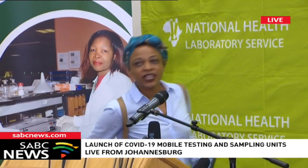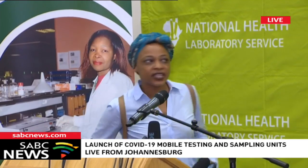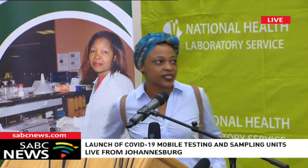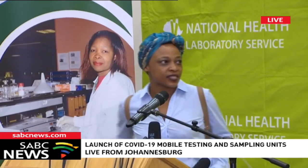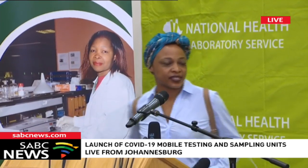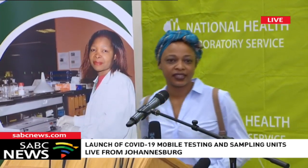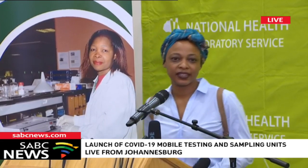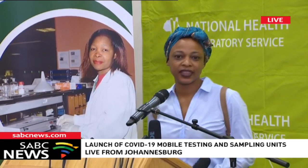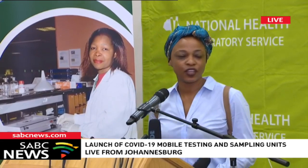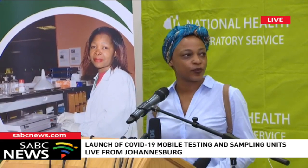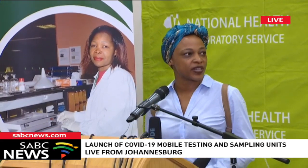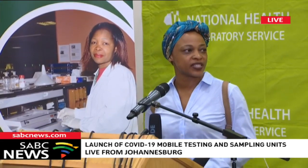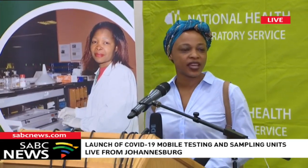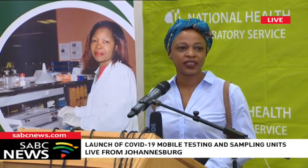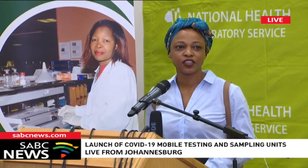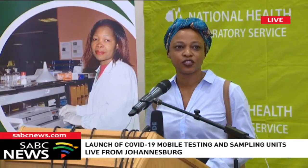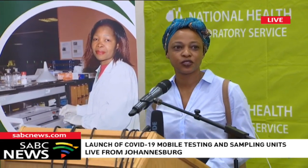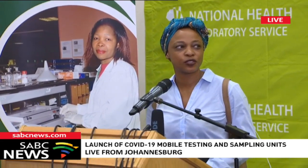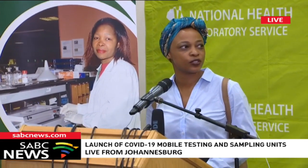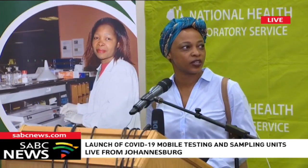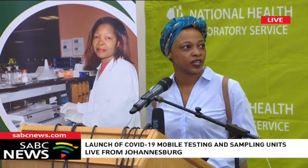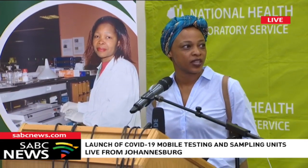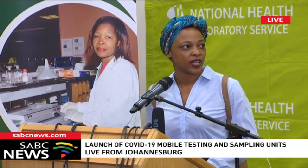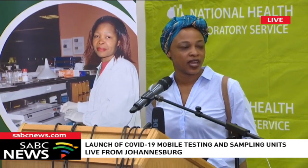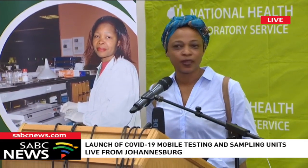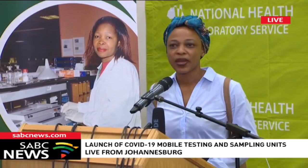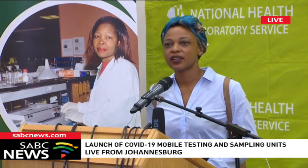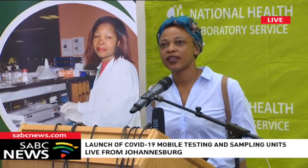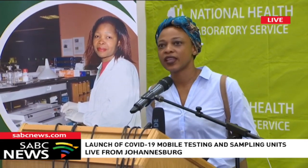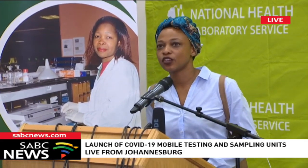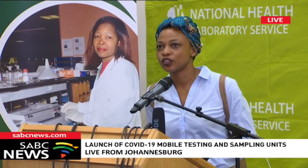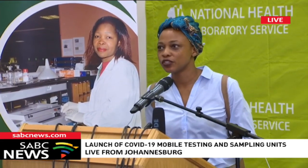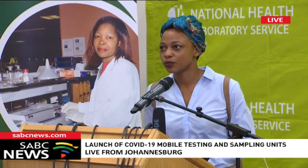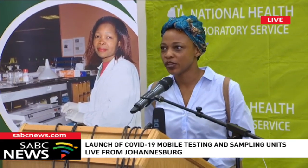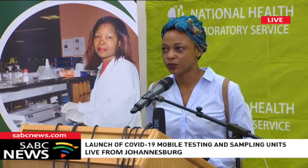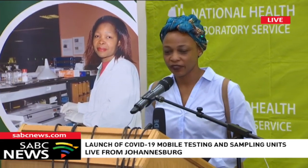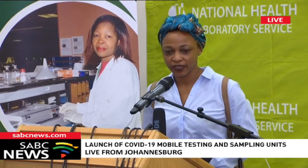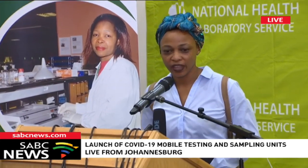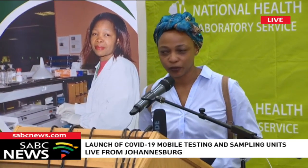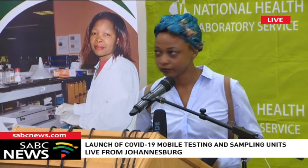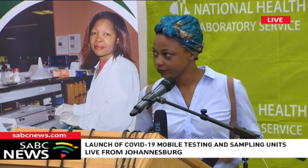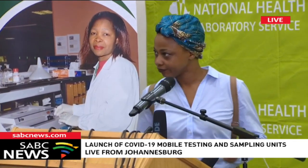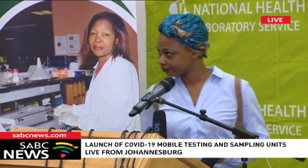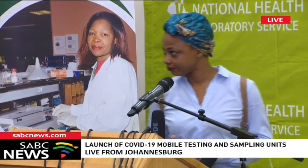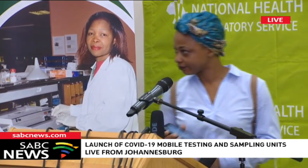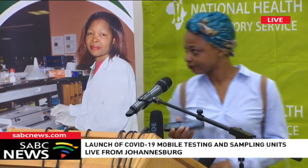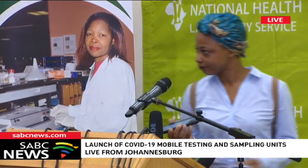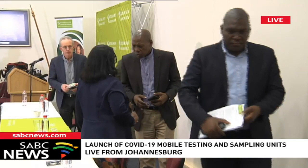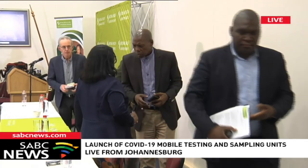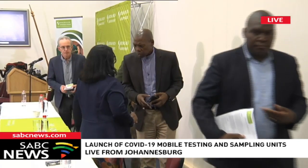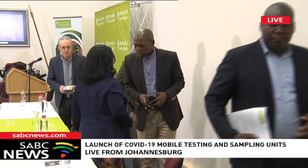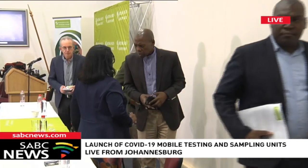Thank you, colleagues. Thank you, Minister. Thank you to the panel, and that concludes this press briefing. Thank you.